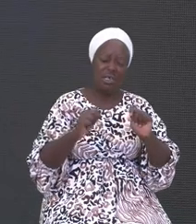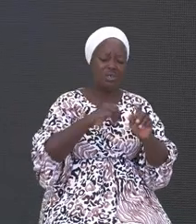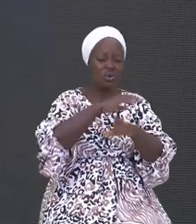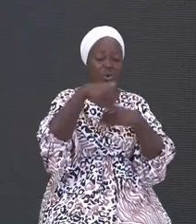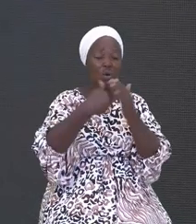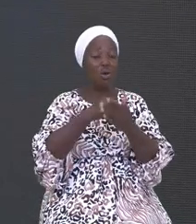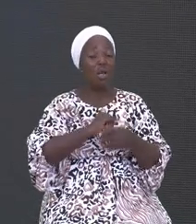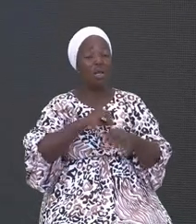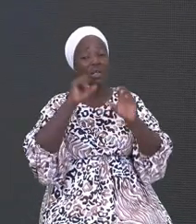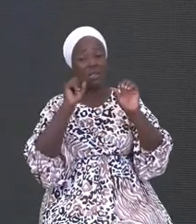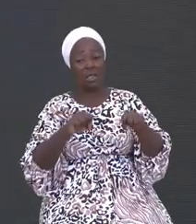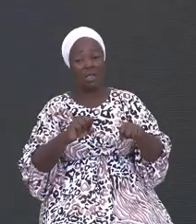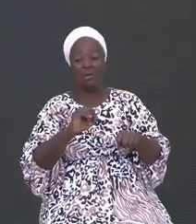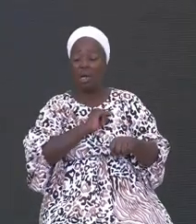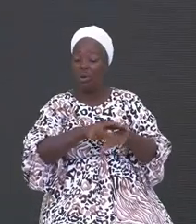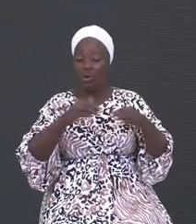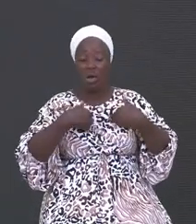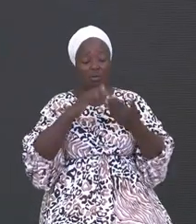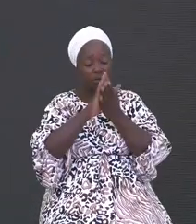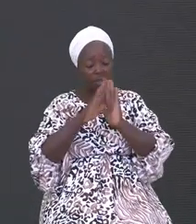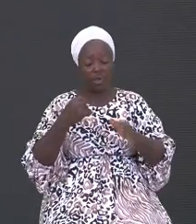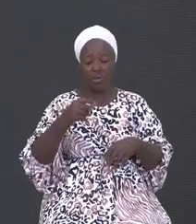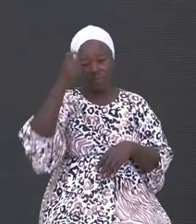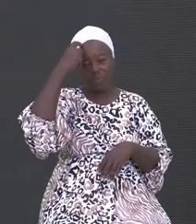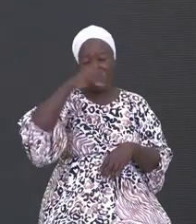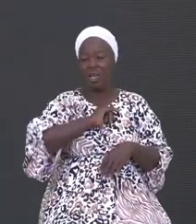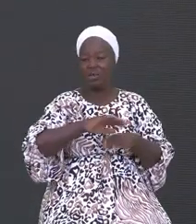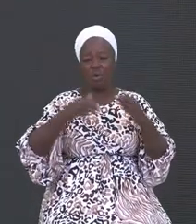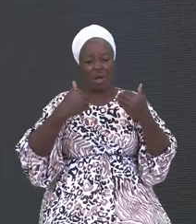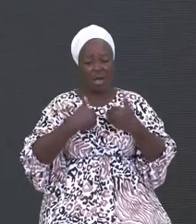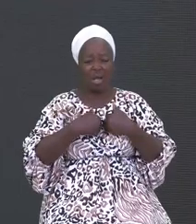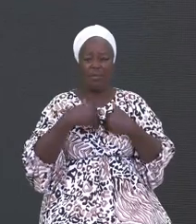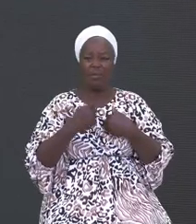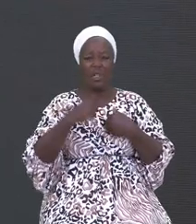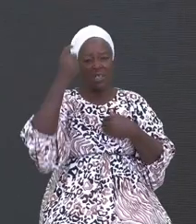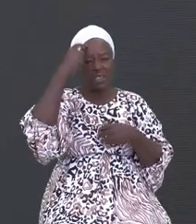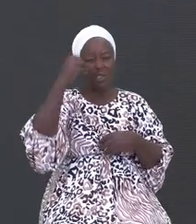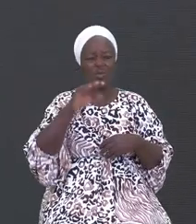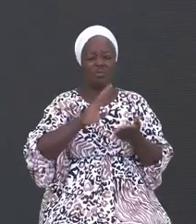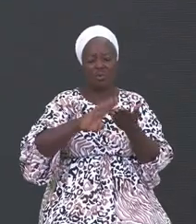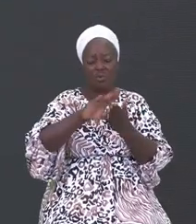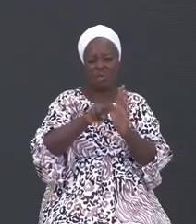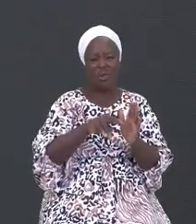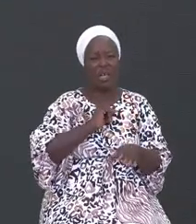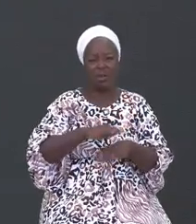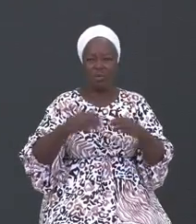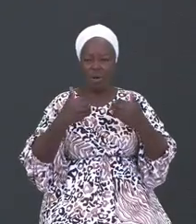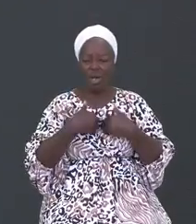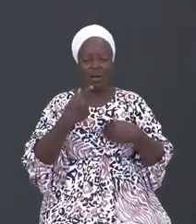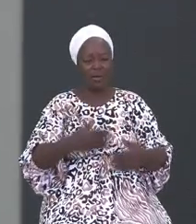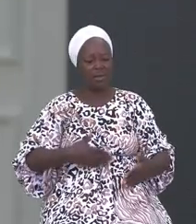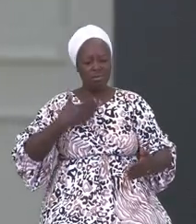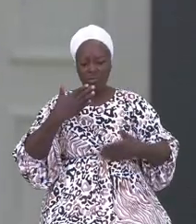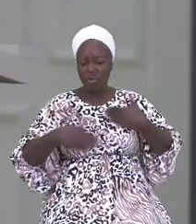can. I don't have peace of mind. I don't have the sense of forgiveness. I don't have the joy